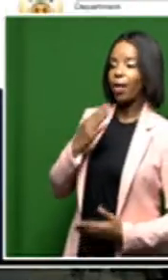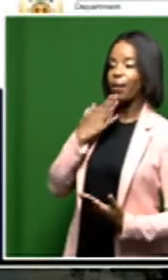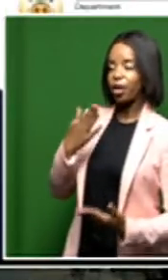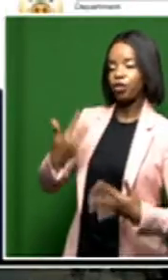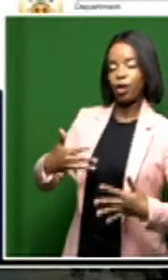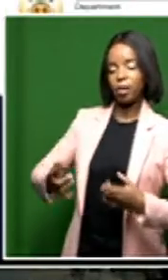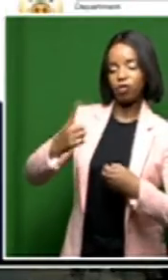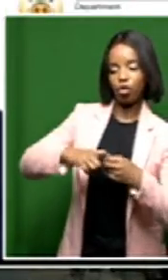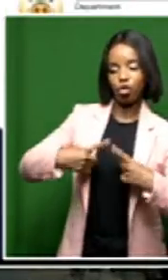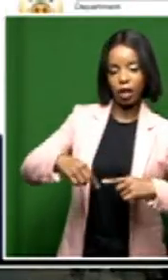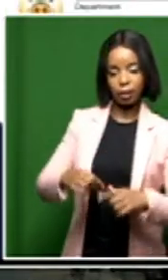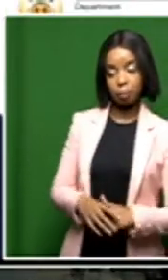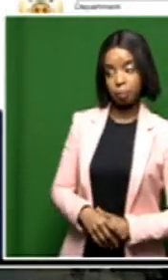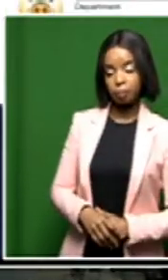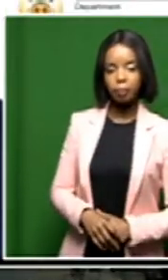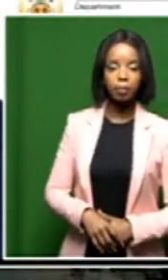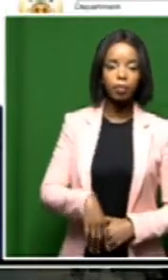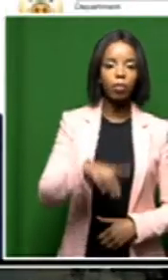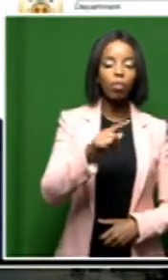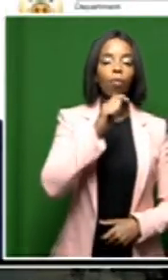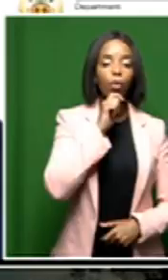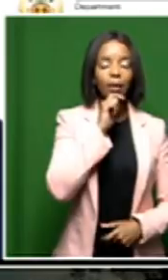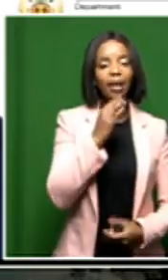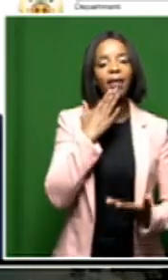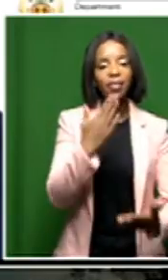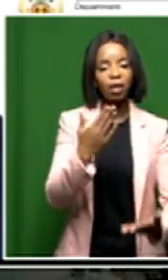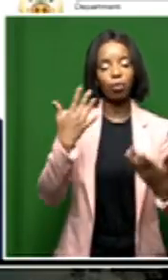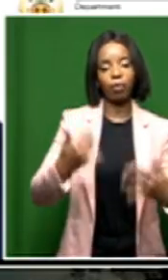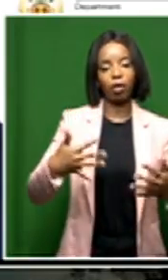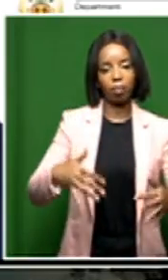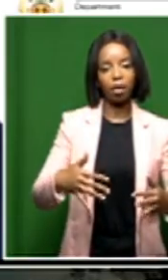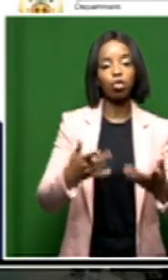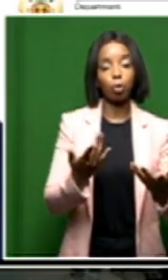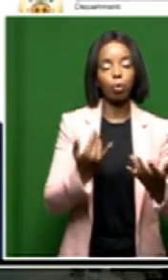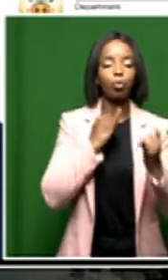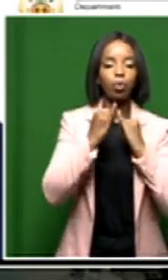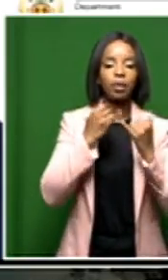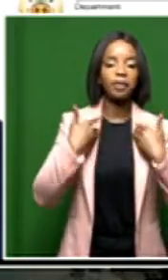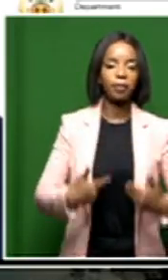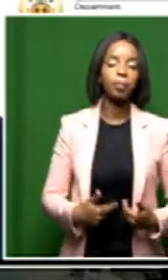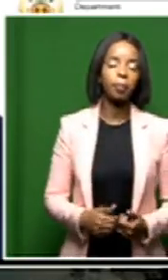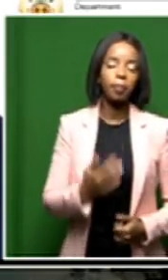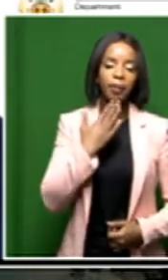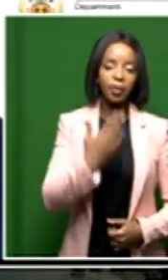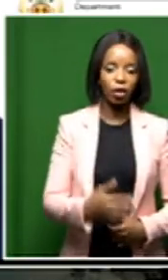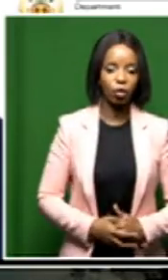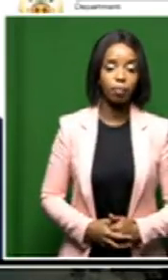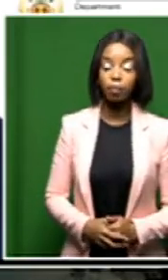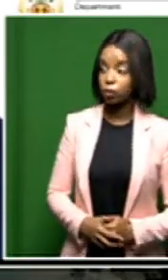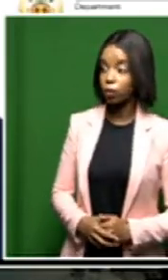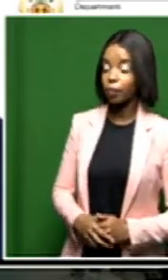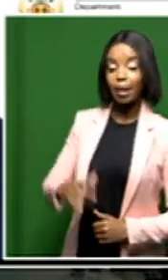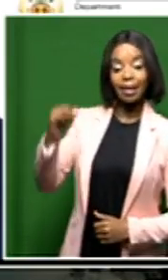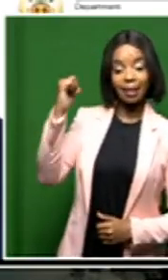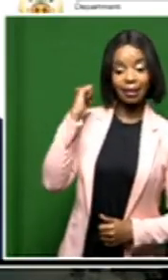for joining us. Good morning. Thank you very much for having me on your show. Thank you. I must say, yesterday